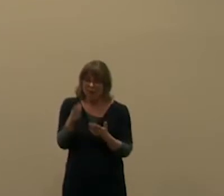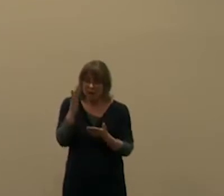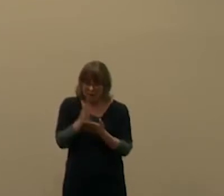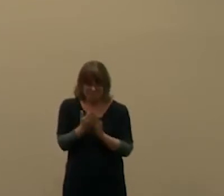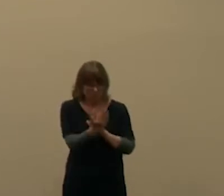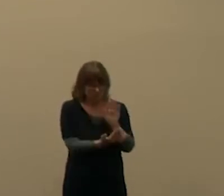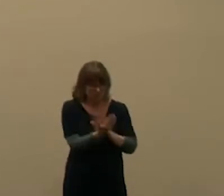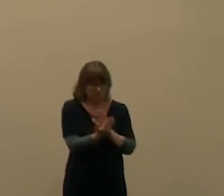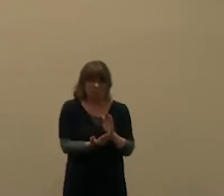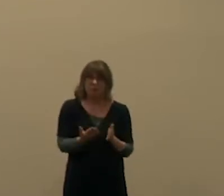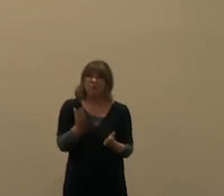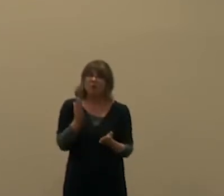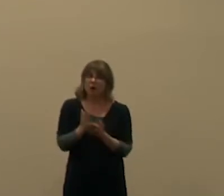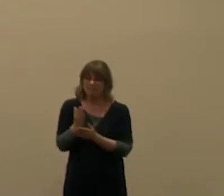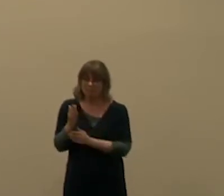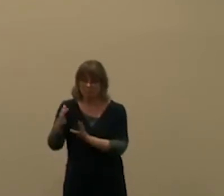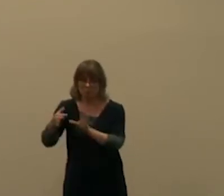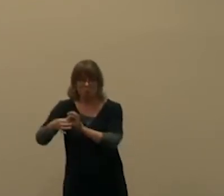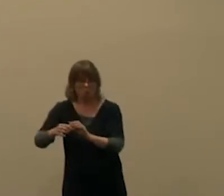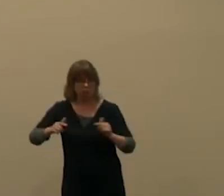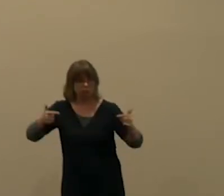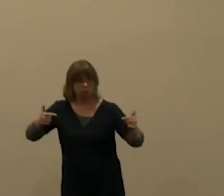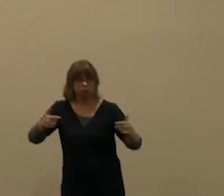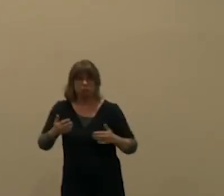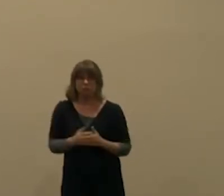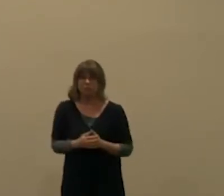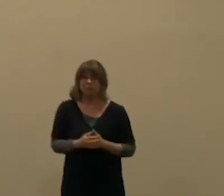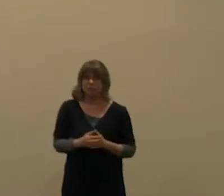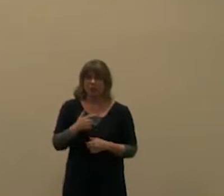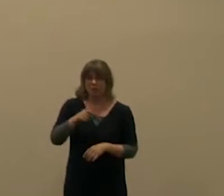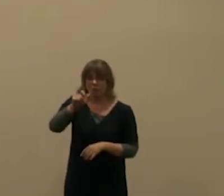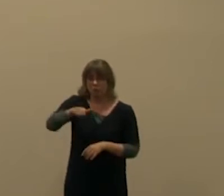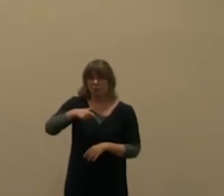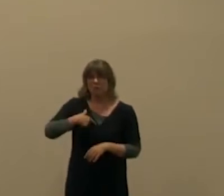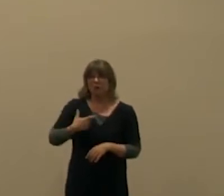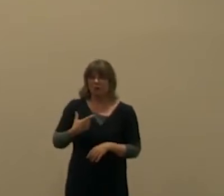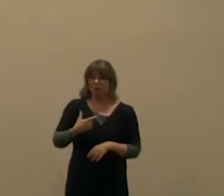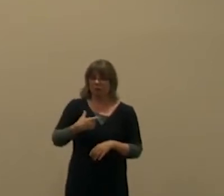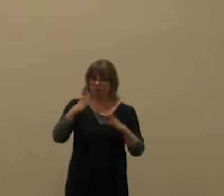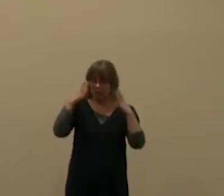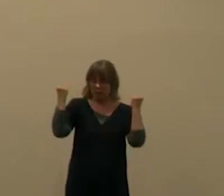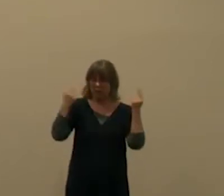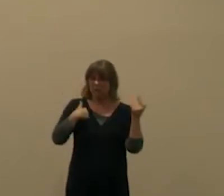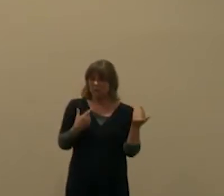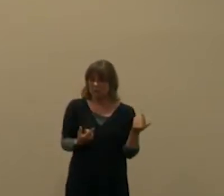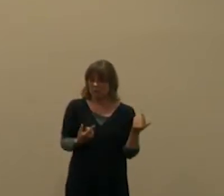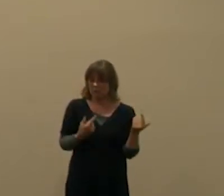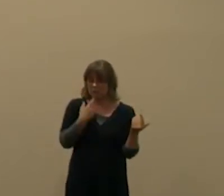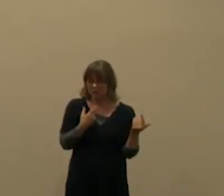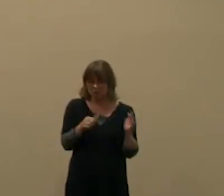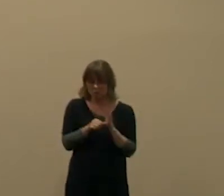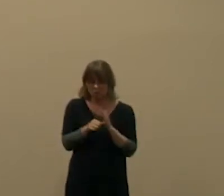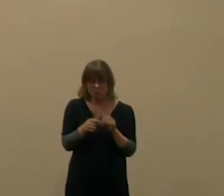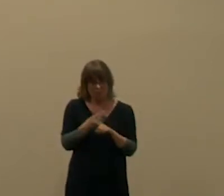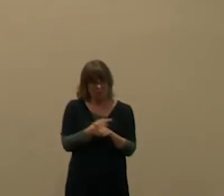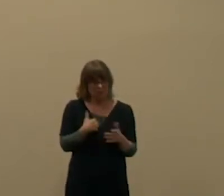person, or I will attend virtually. I have a customer in the Netherlands, and they had this problem just